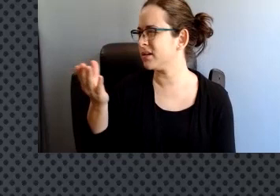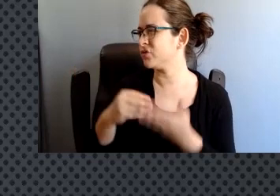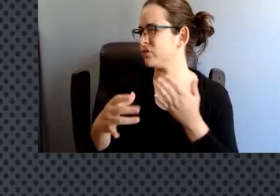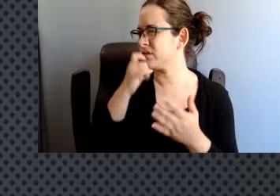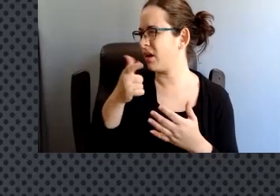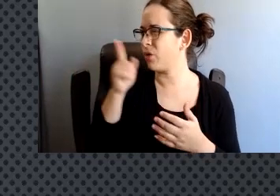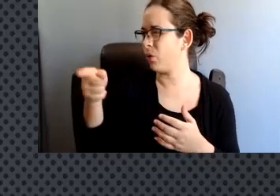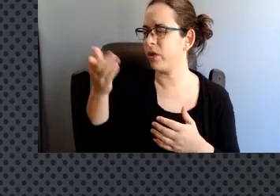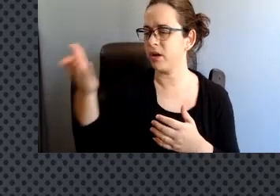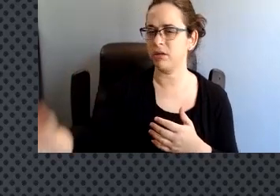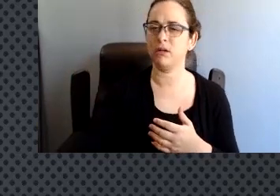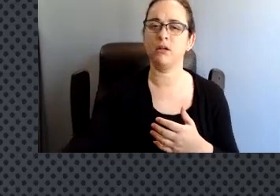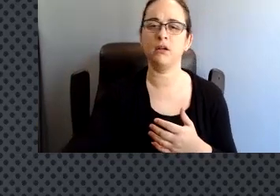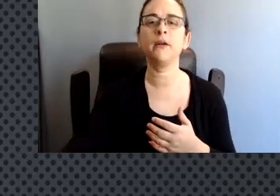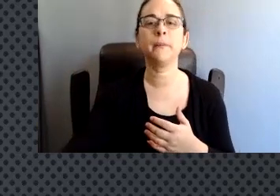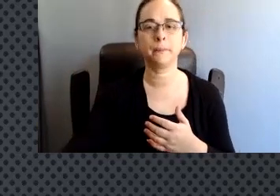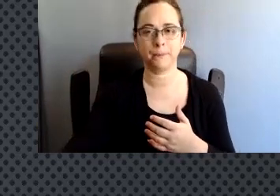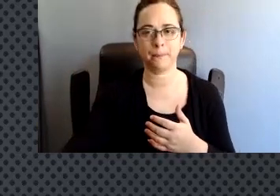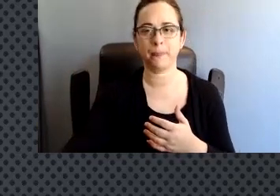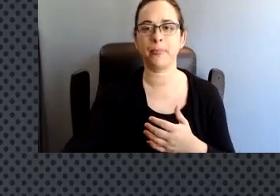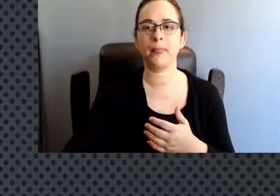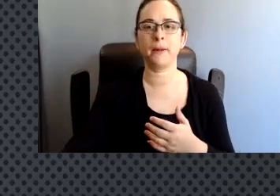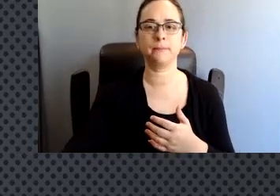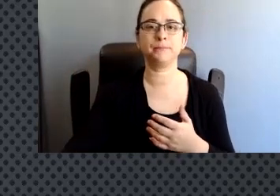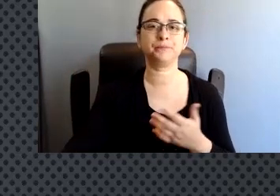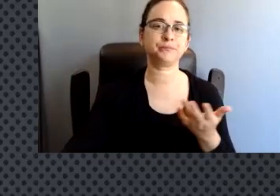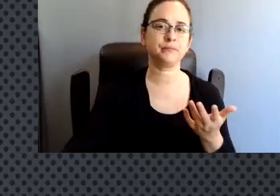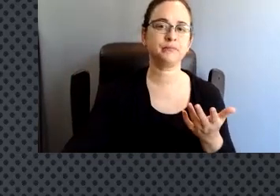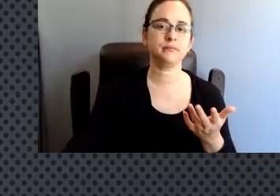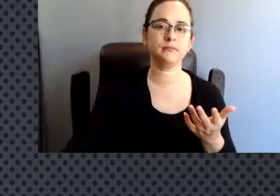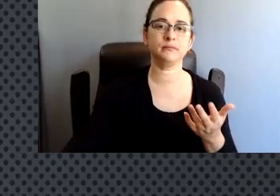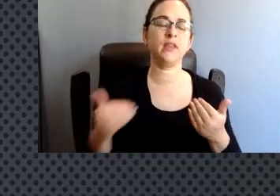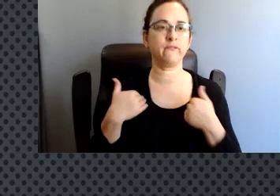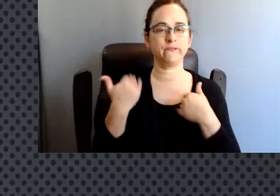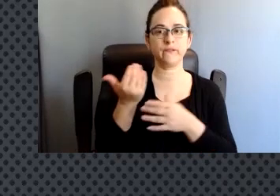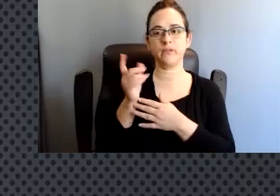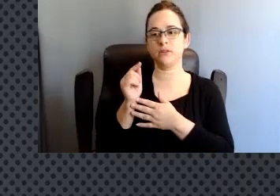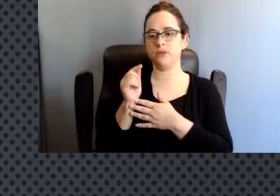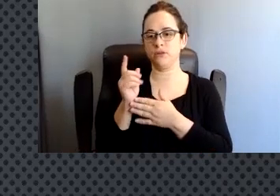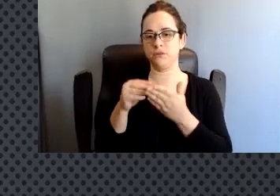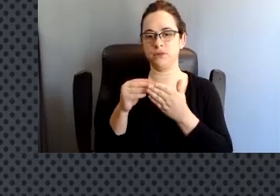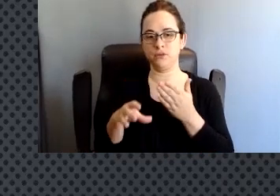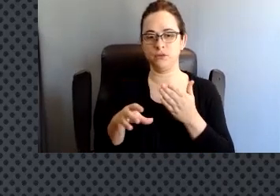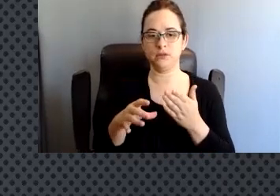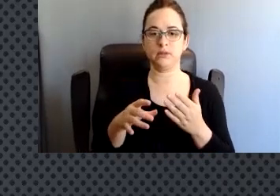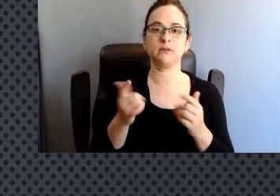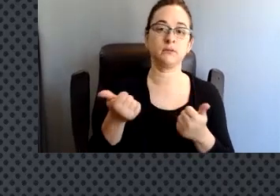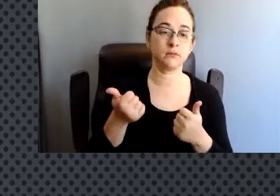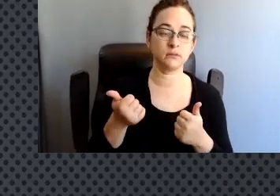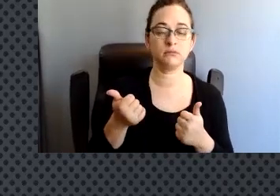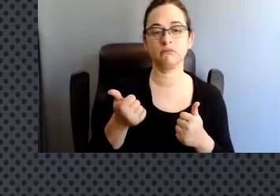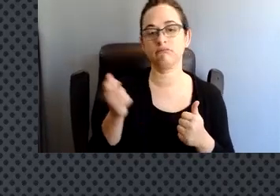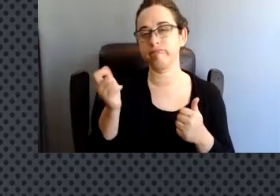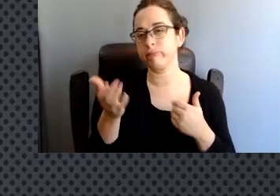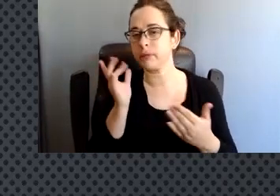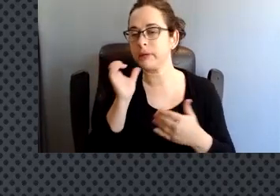that. We took probably about 20 students, and we had about like 5 that were like, okay, I see this, like maybe not my bachelor's, but maybe my master's. And so we